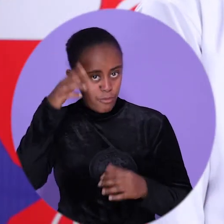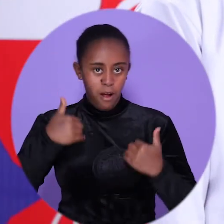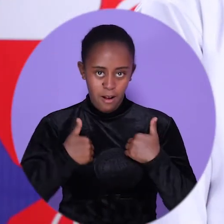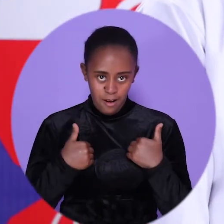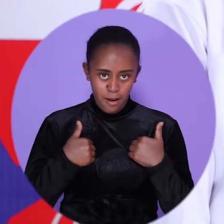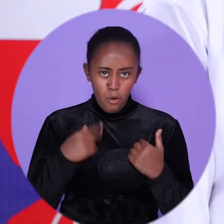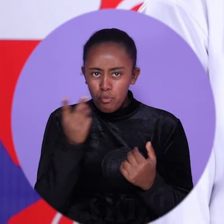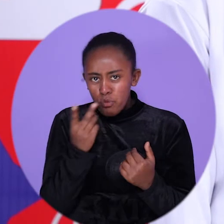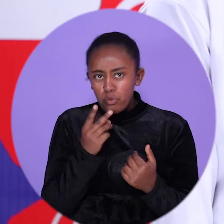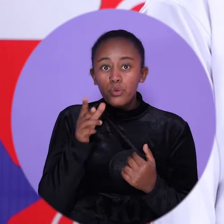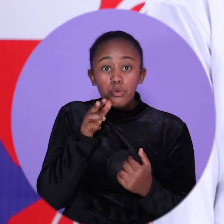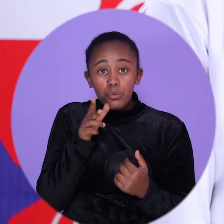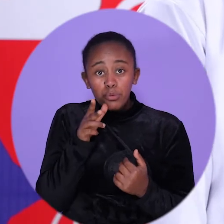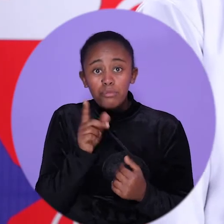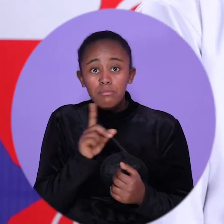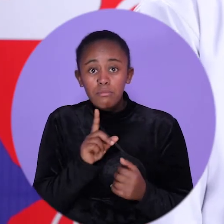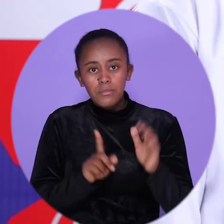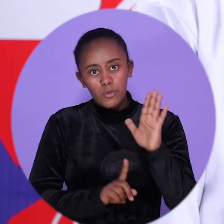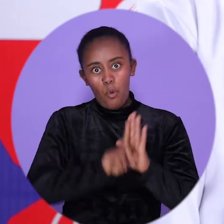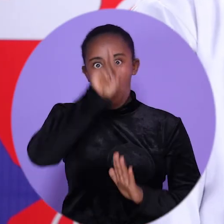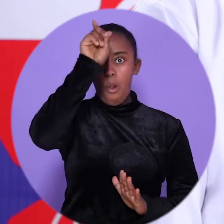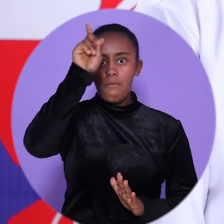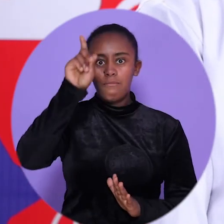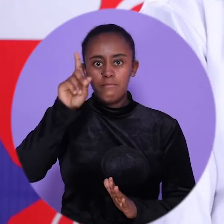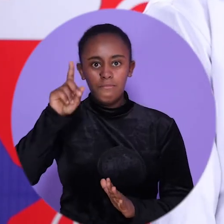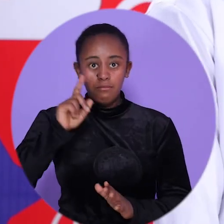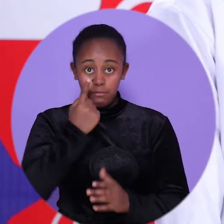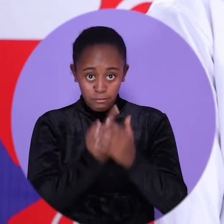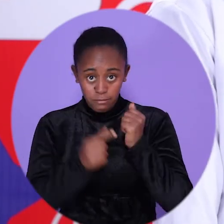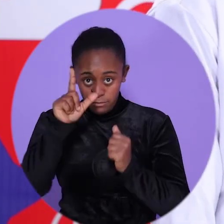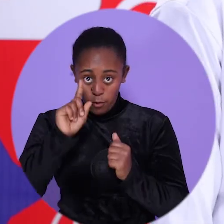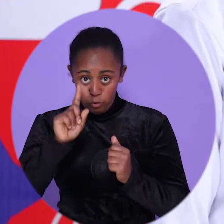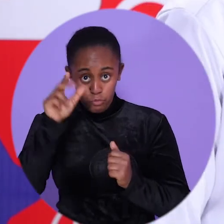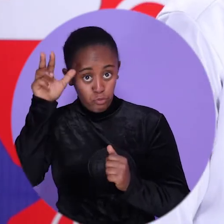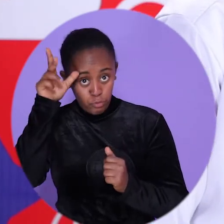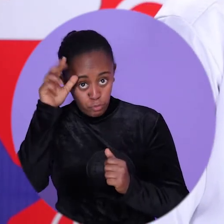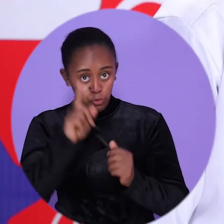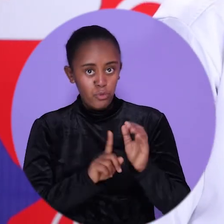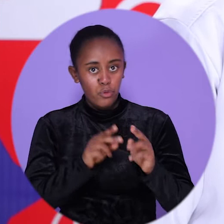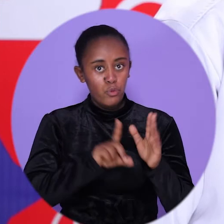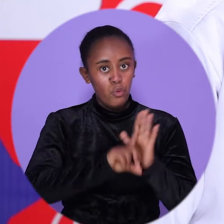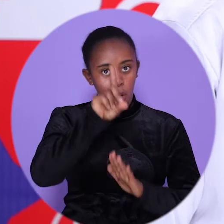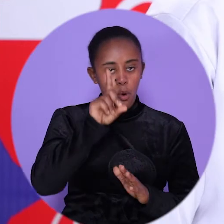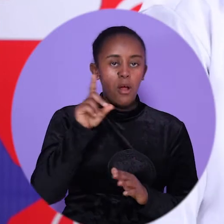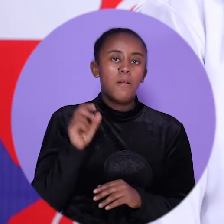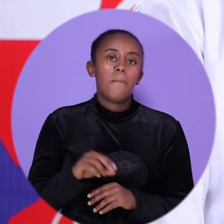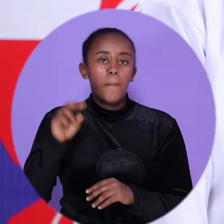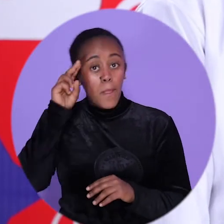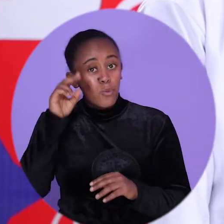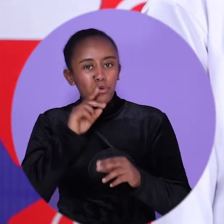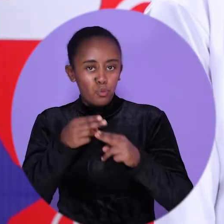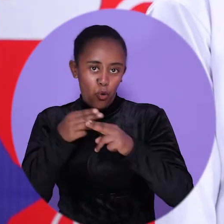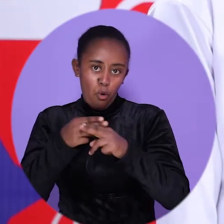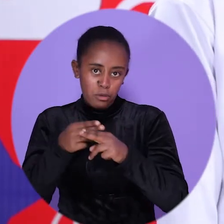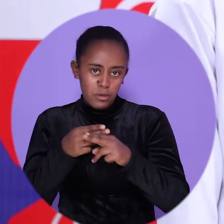Both of my sisters are tall. Oleman, my brother, is tall, but Heronas is short.